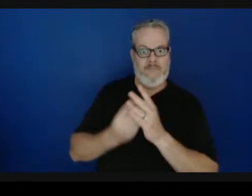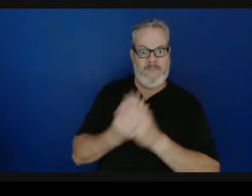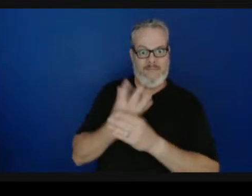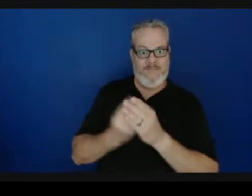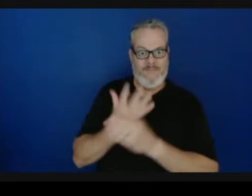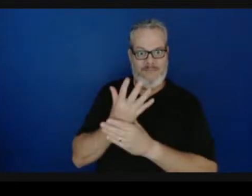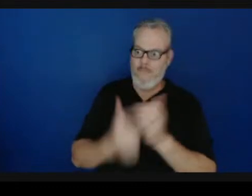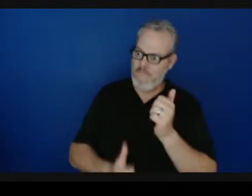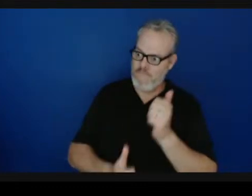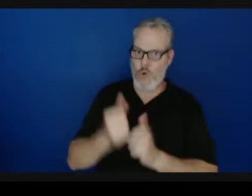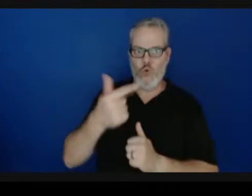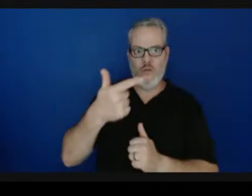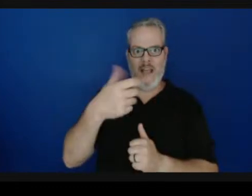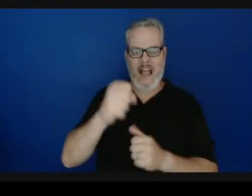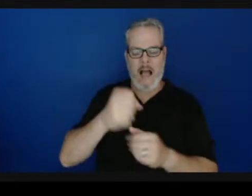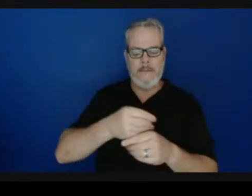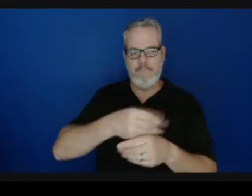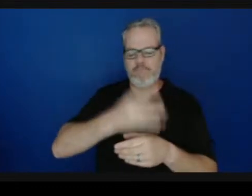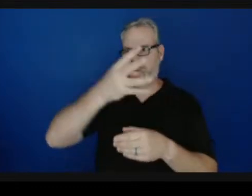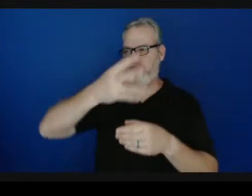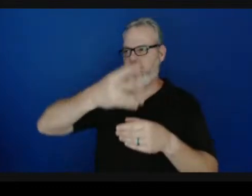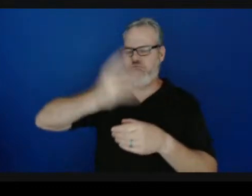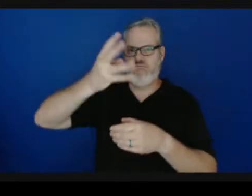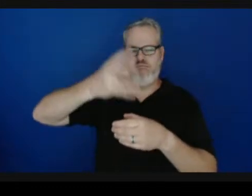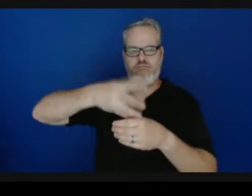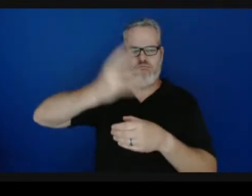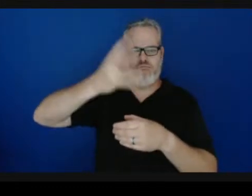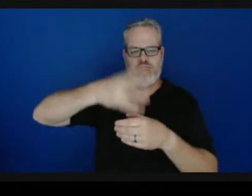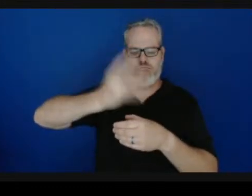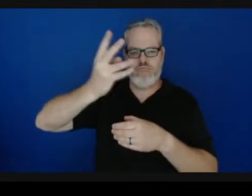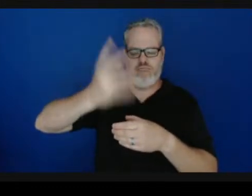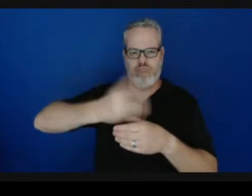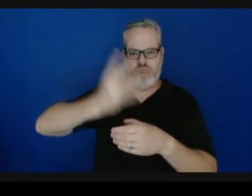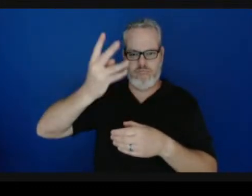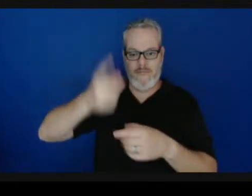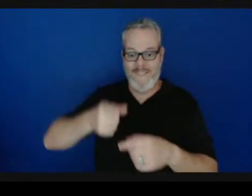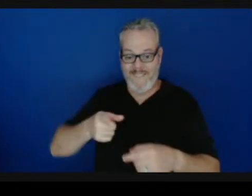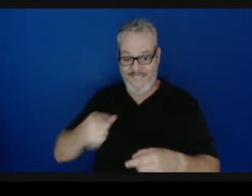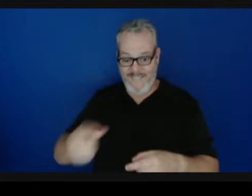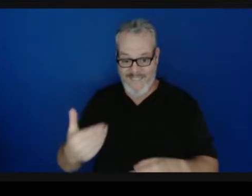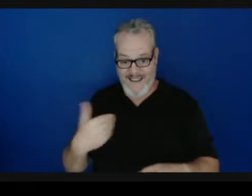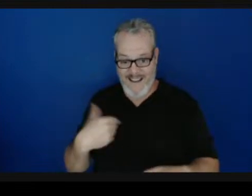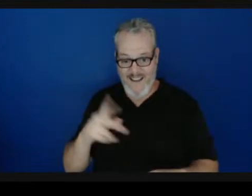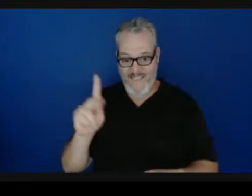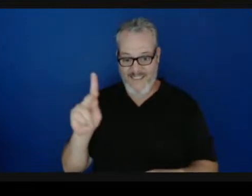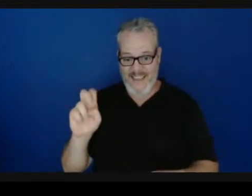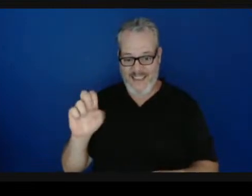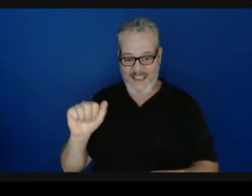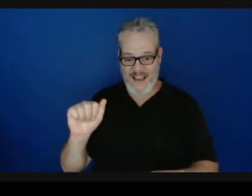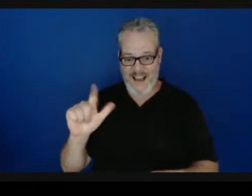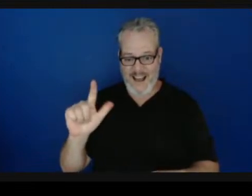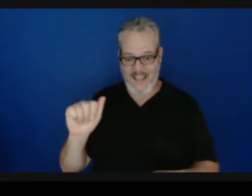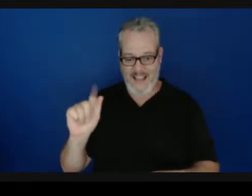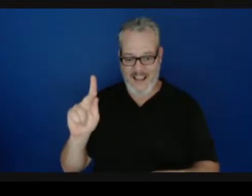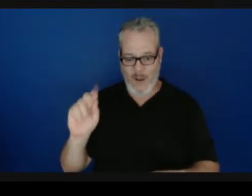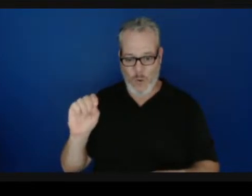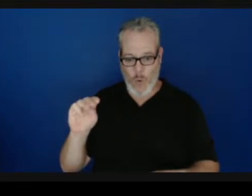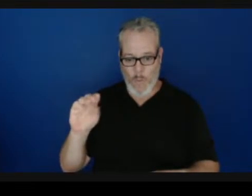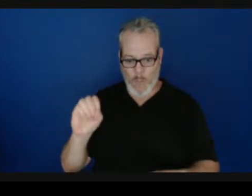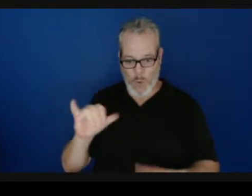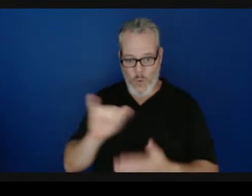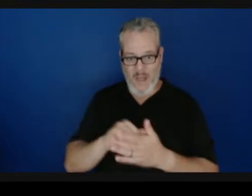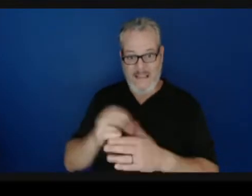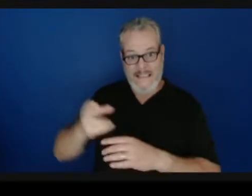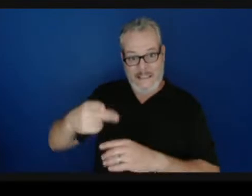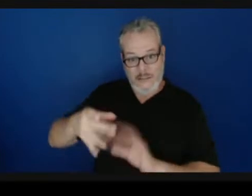greatest impact. And from this site blowing down to Kīlauea, we'll click on that site right there. Let's go to the history. It's